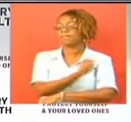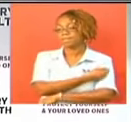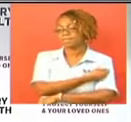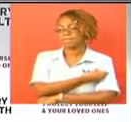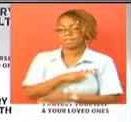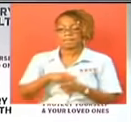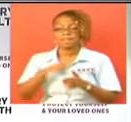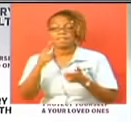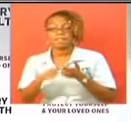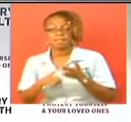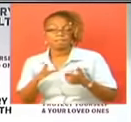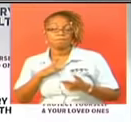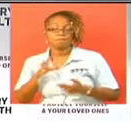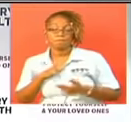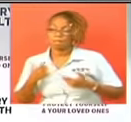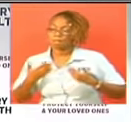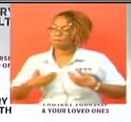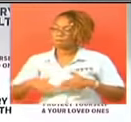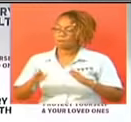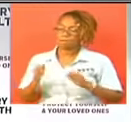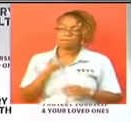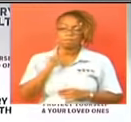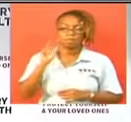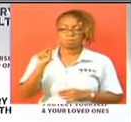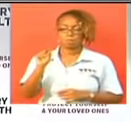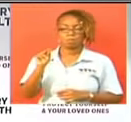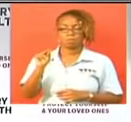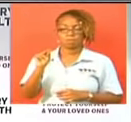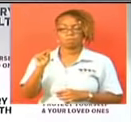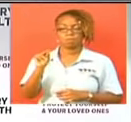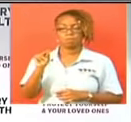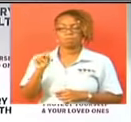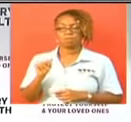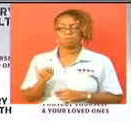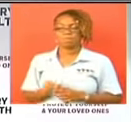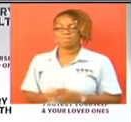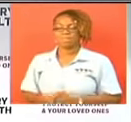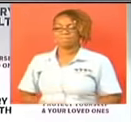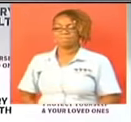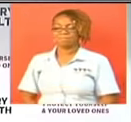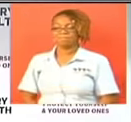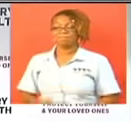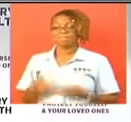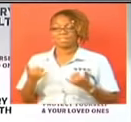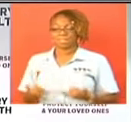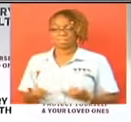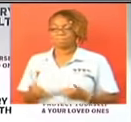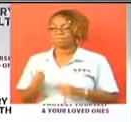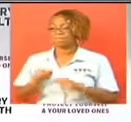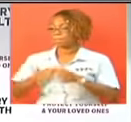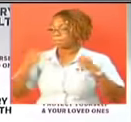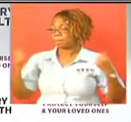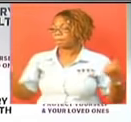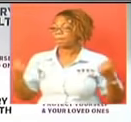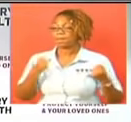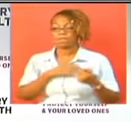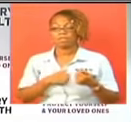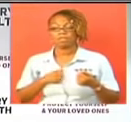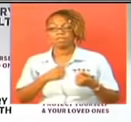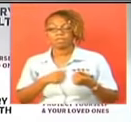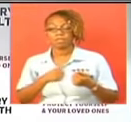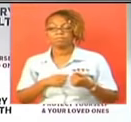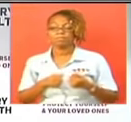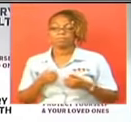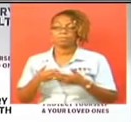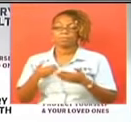have we would miss you, so we can ask you two questions. Newsday, good morning. That's quite all